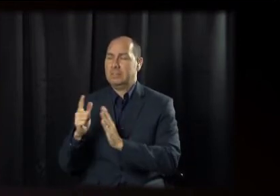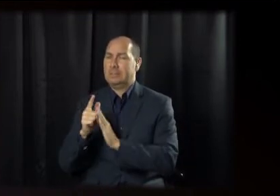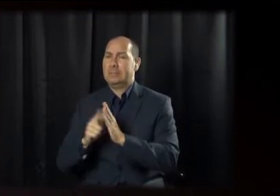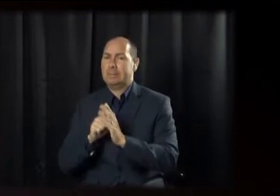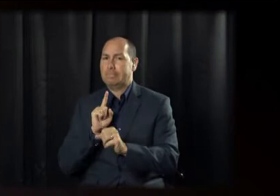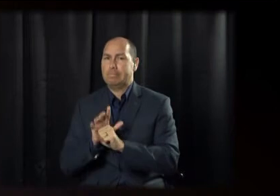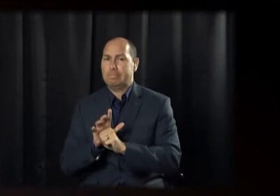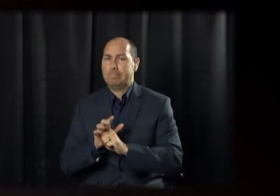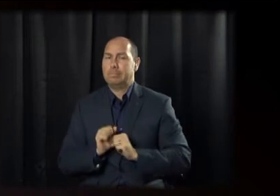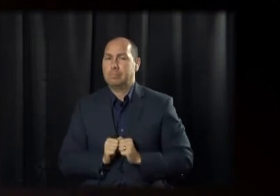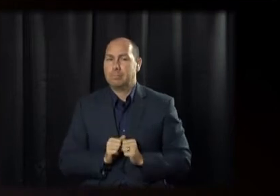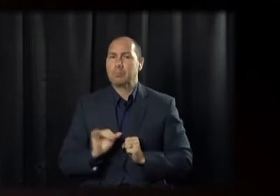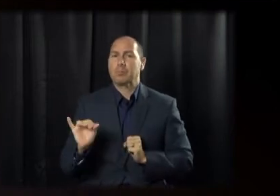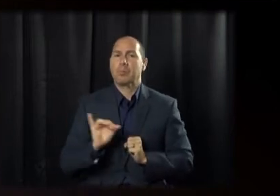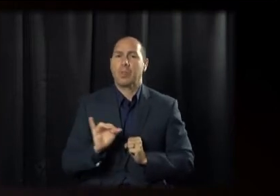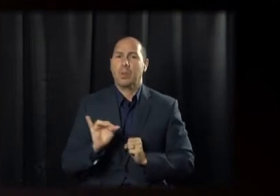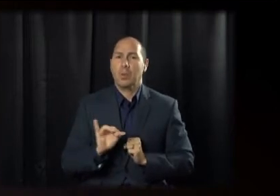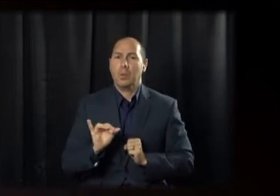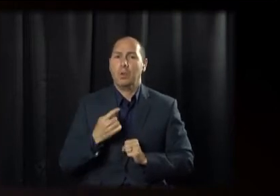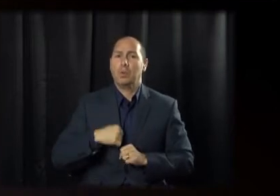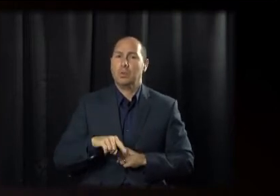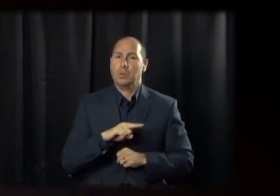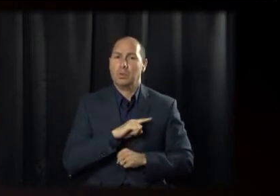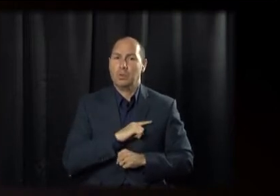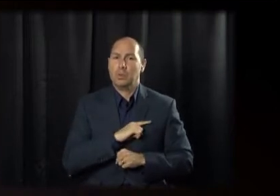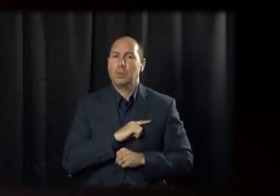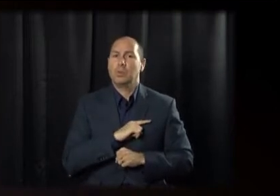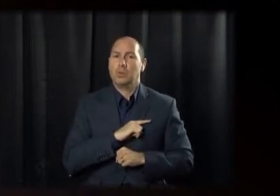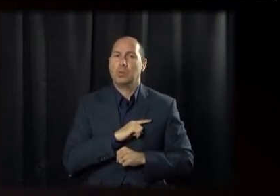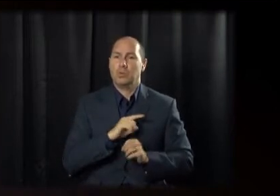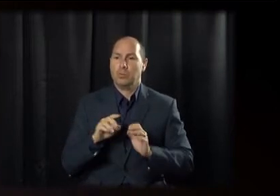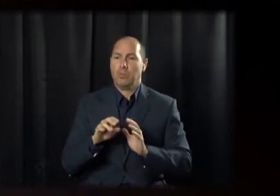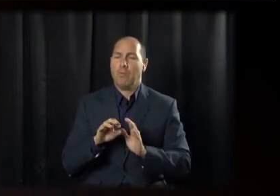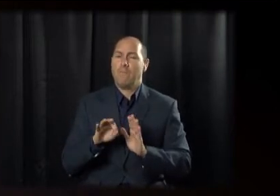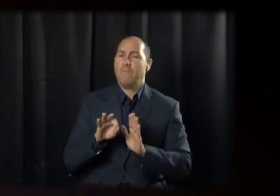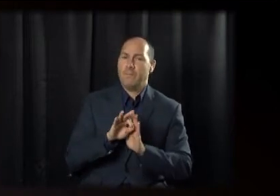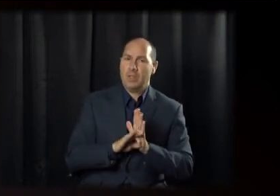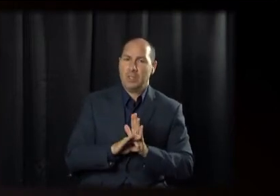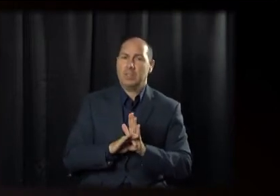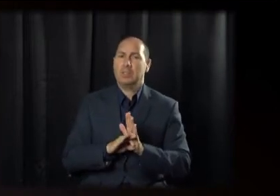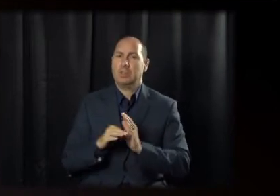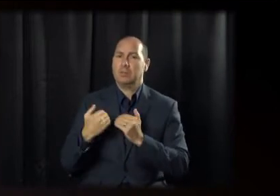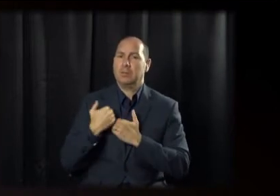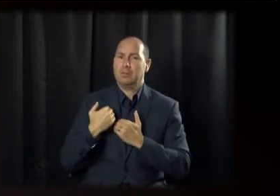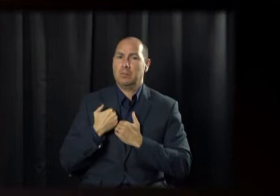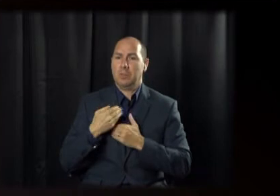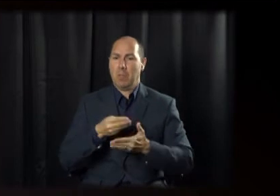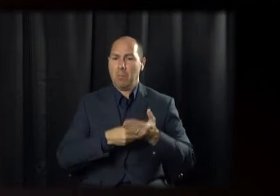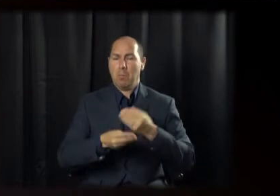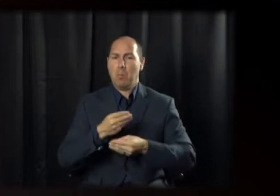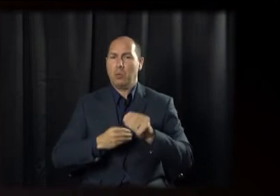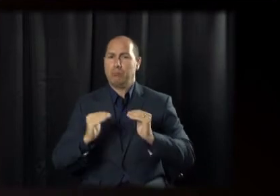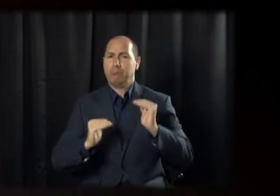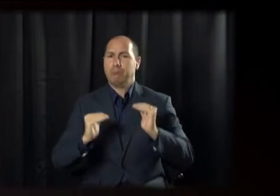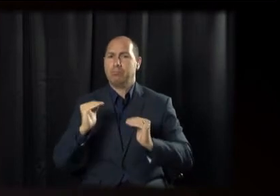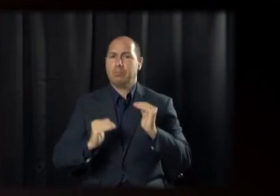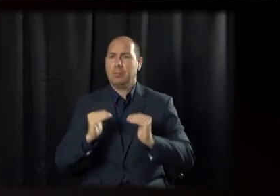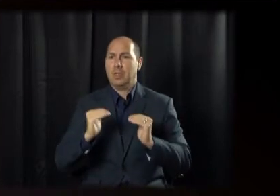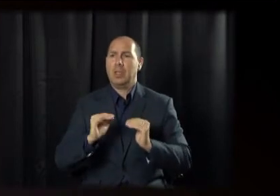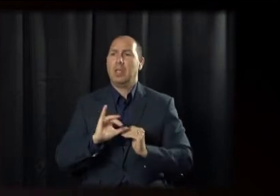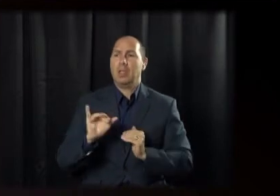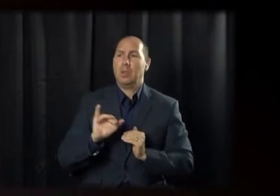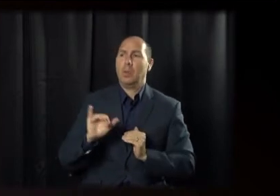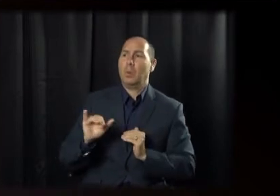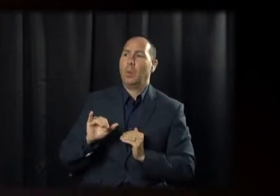Prasa's long-term fiscal sustainability and its ability to consistently achieve balanced budgets and regain access to the credit markets